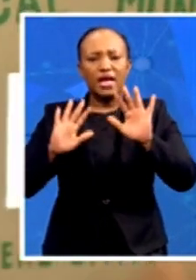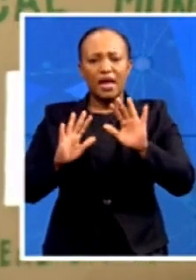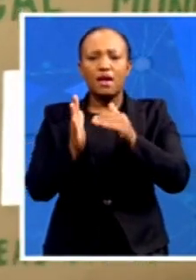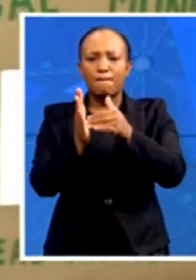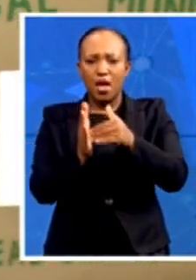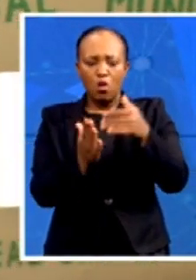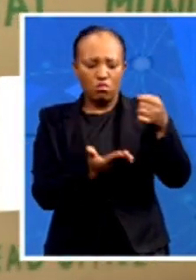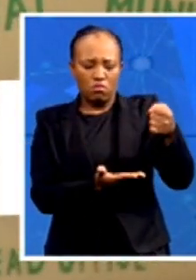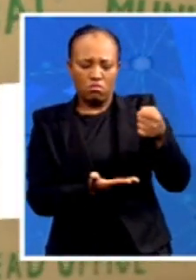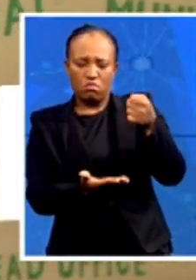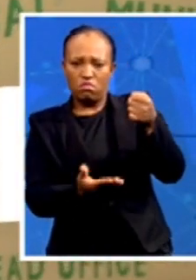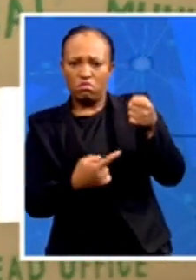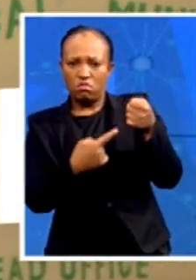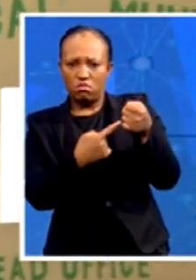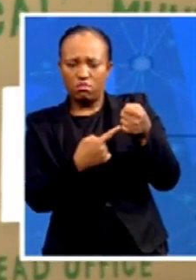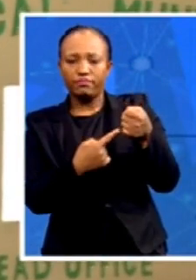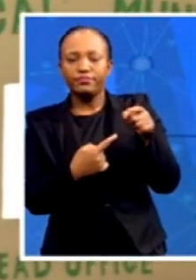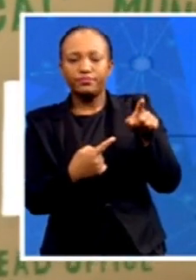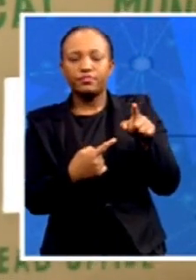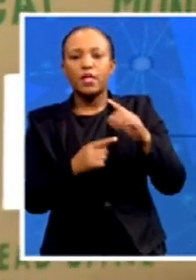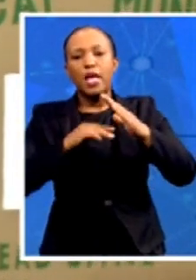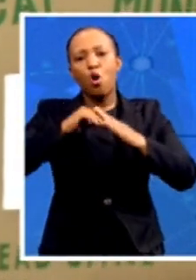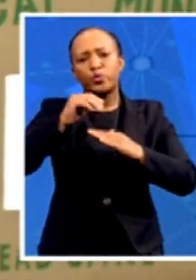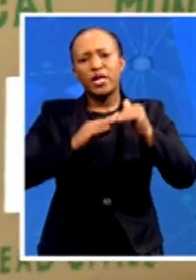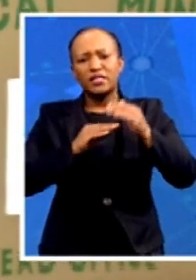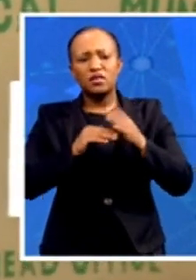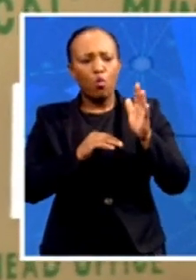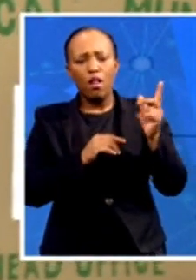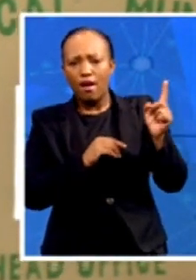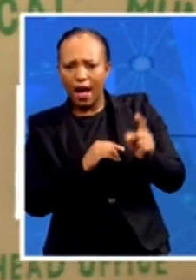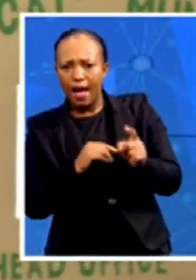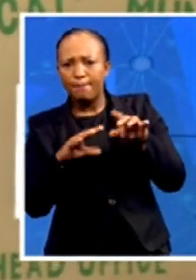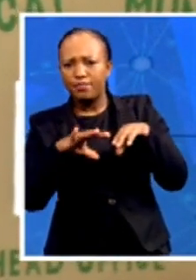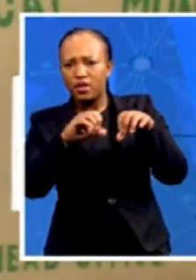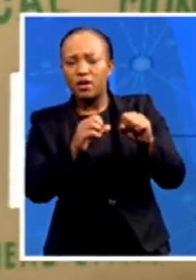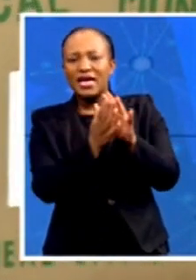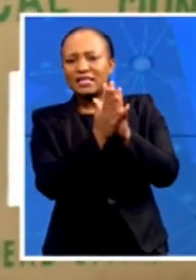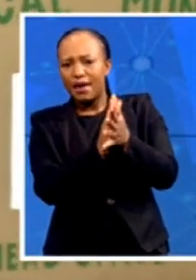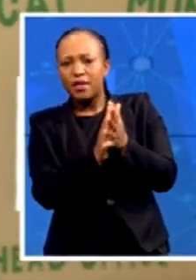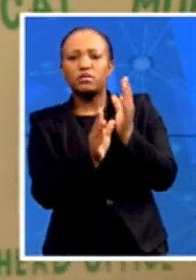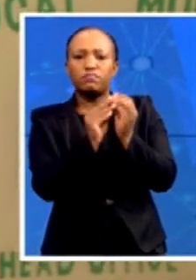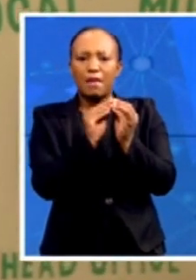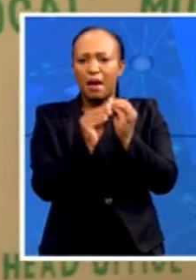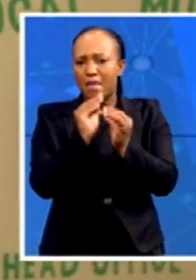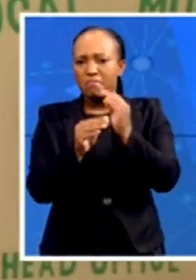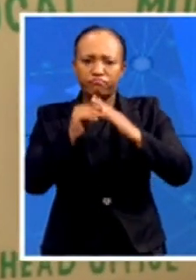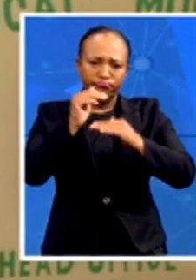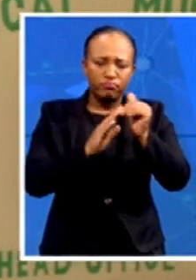the construction will come and all the damages then be renovated, and do the bus pipe